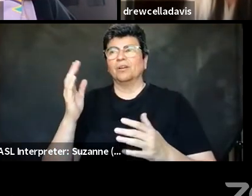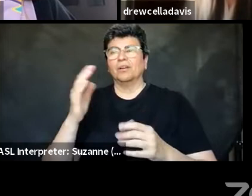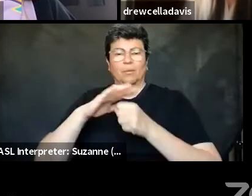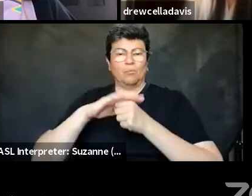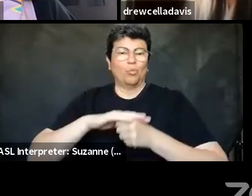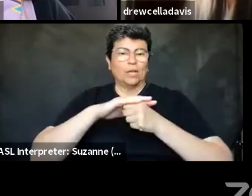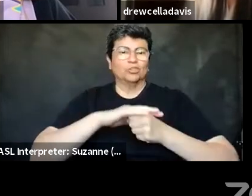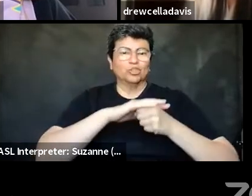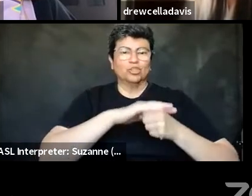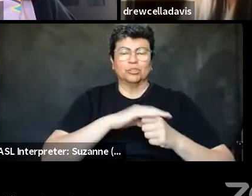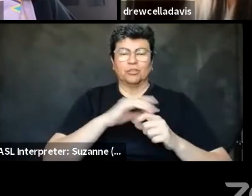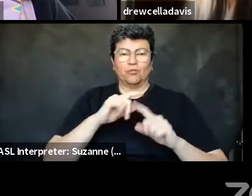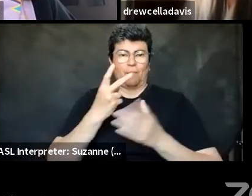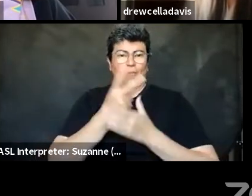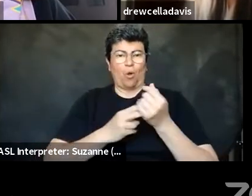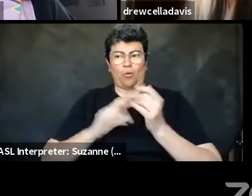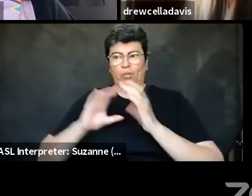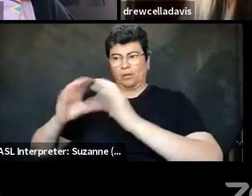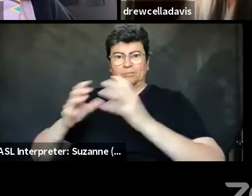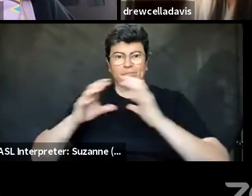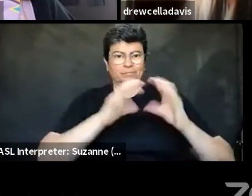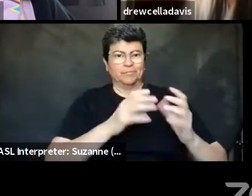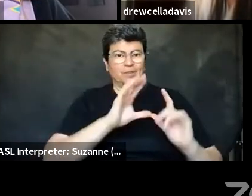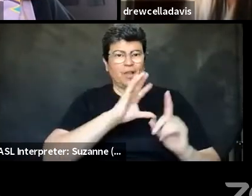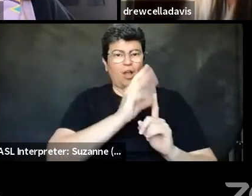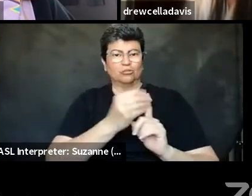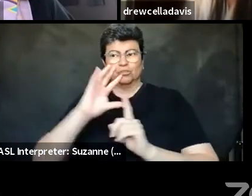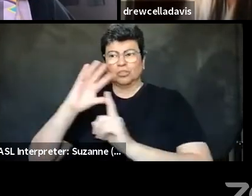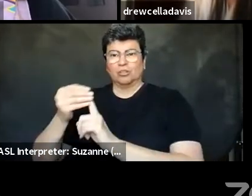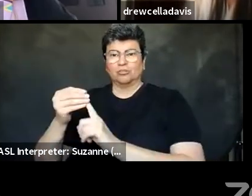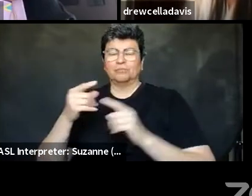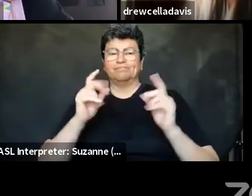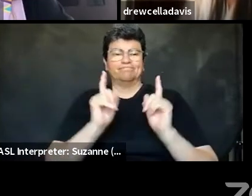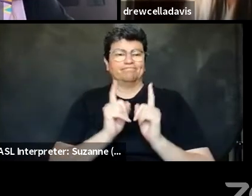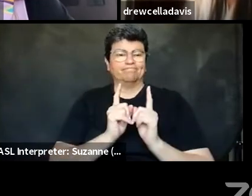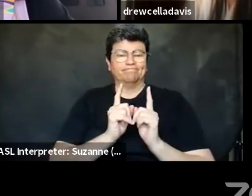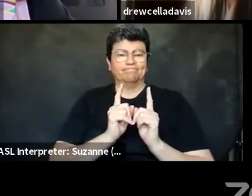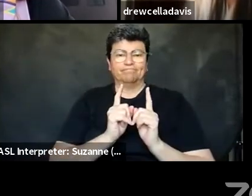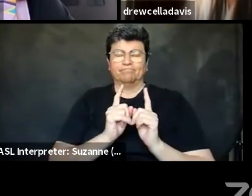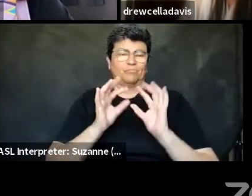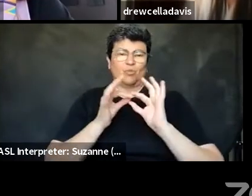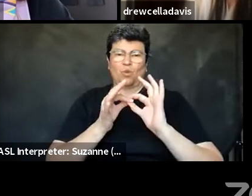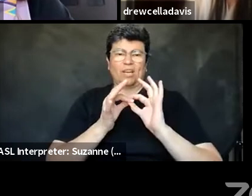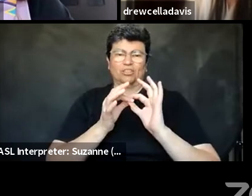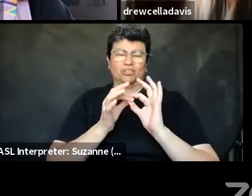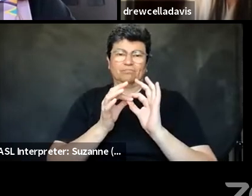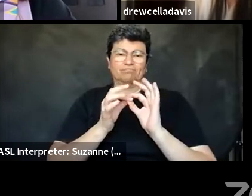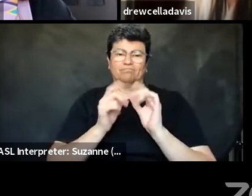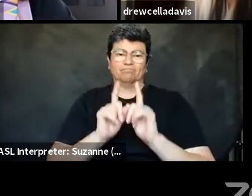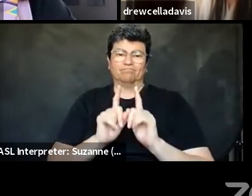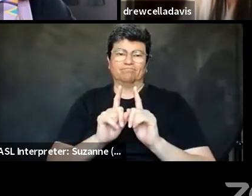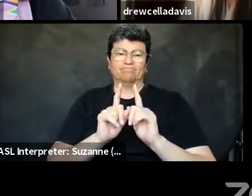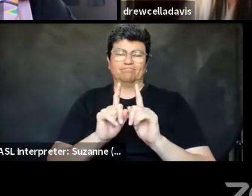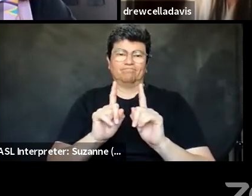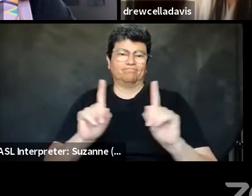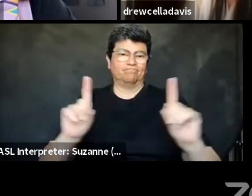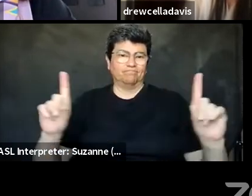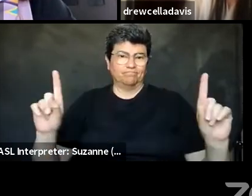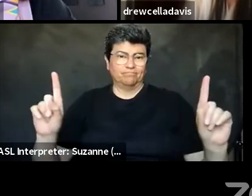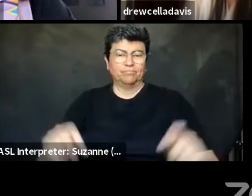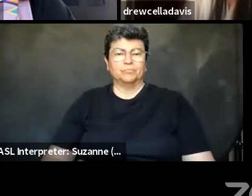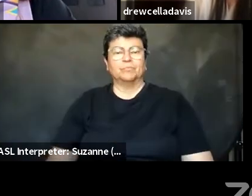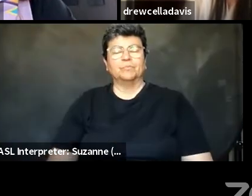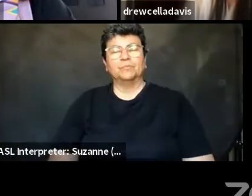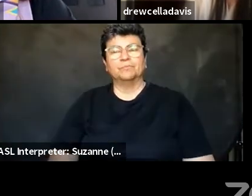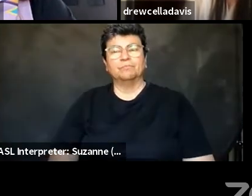pressures from both their cultures, ended up the relationship did not endure, and it was